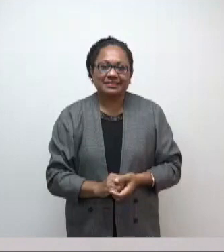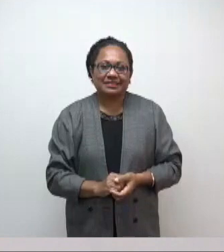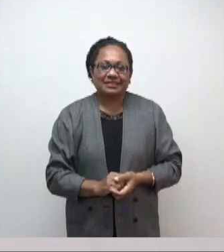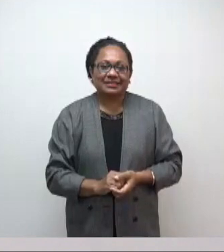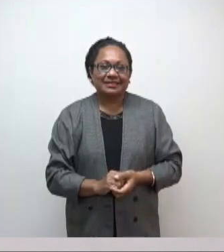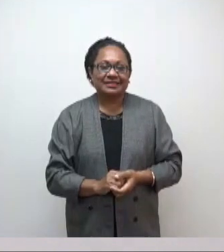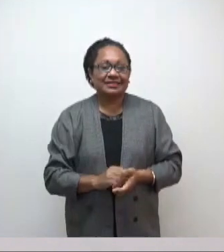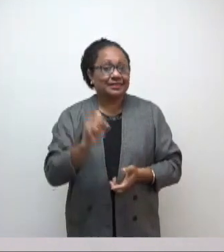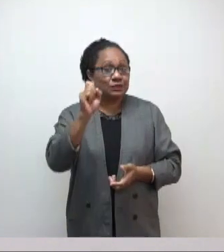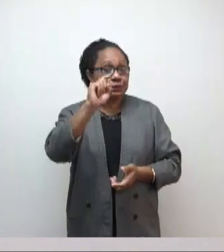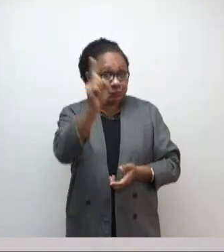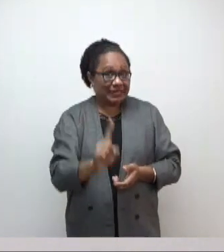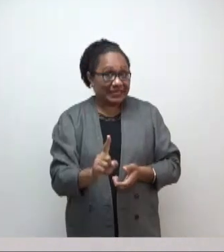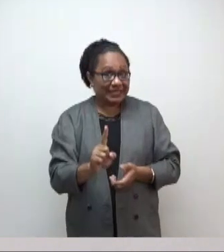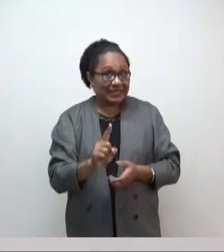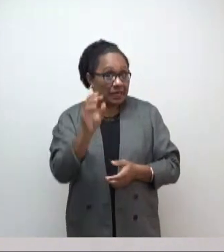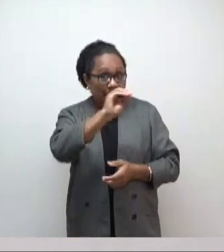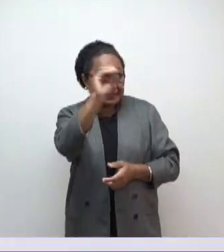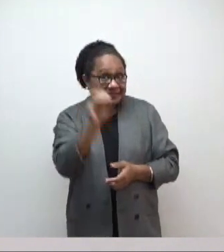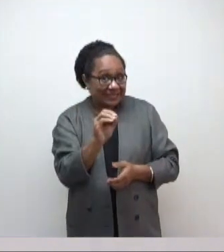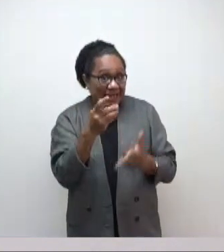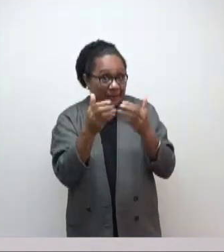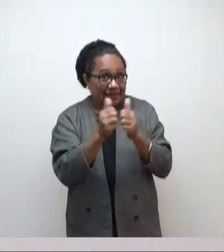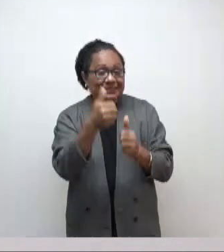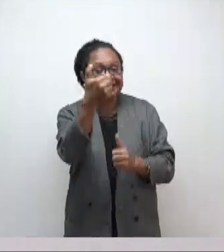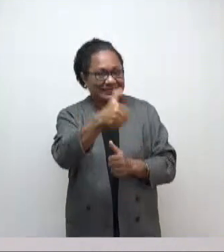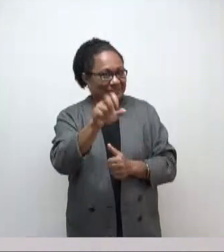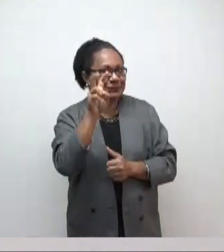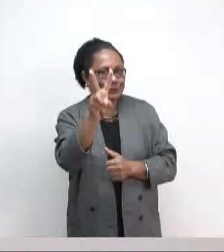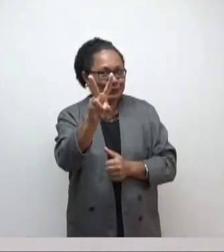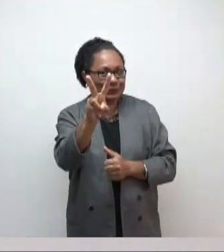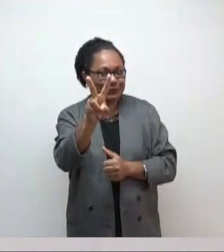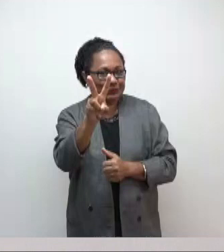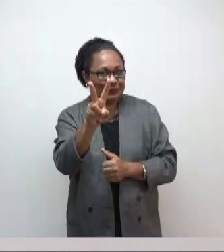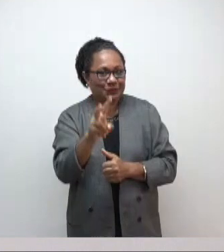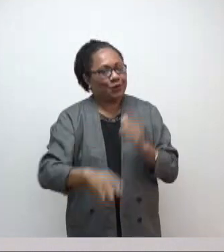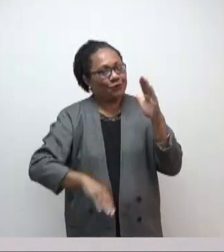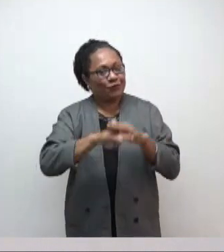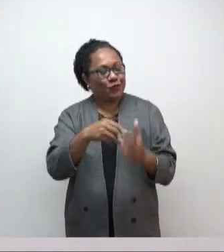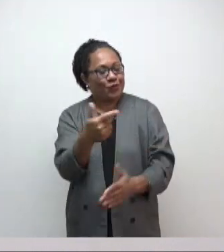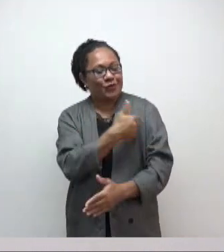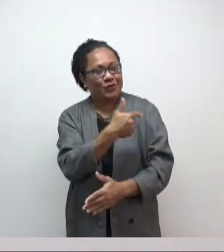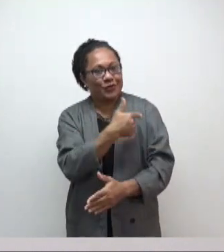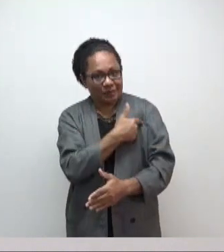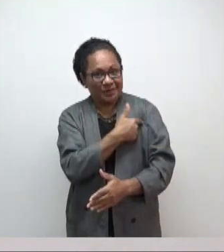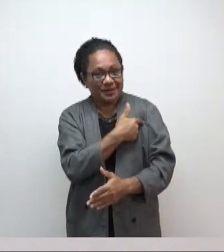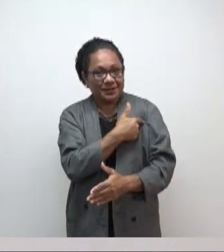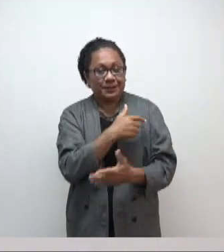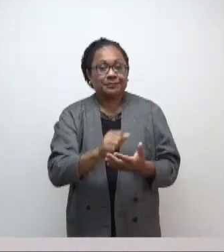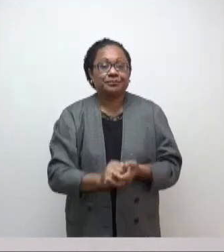As of today, 62% of all adults in the country are fully vaccinated, and over